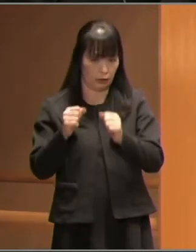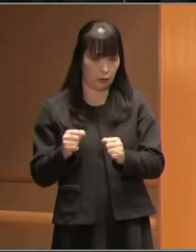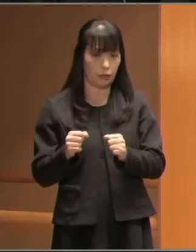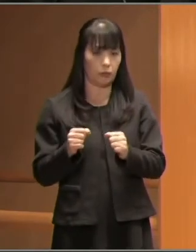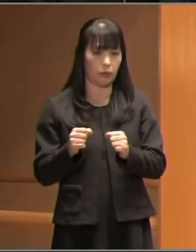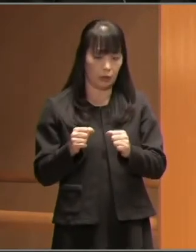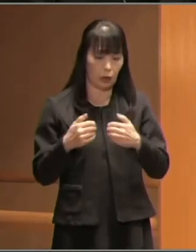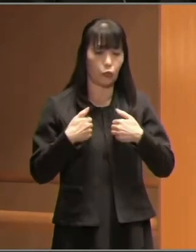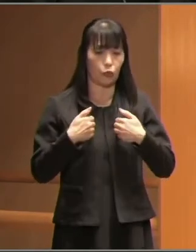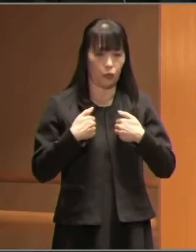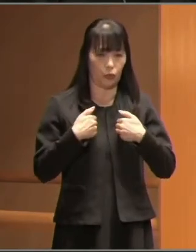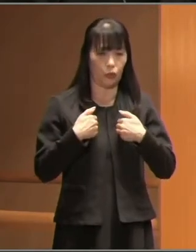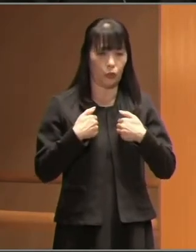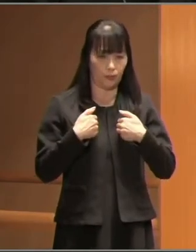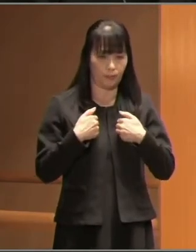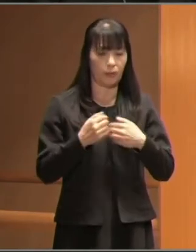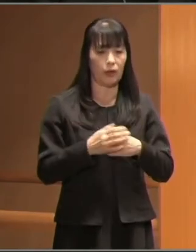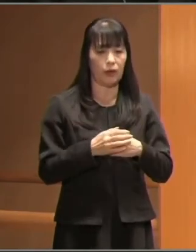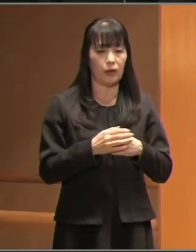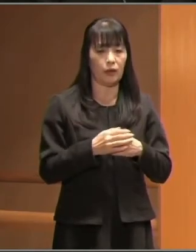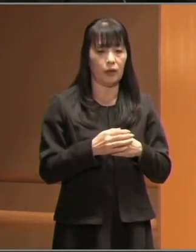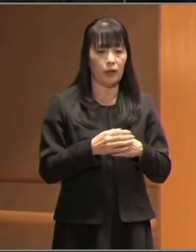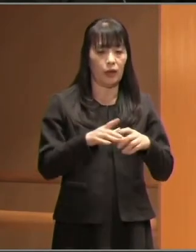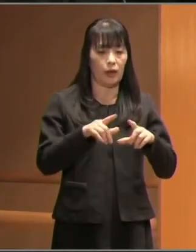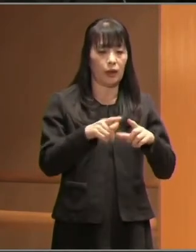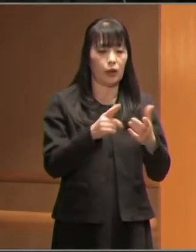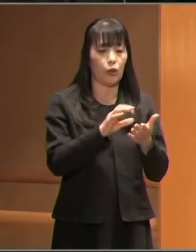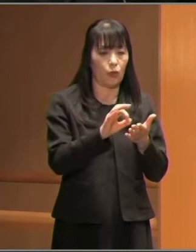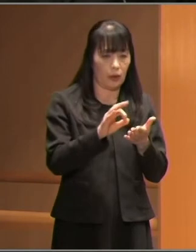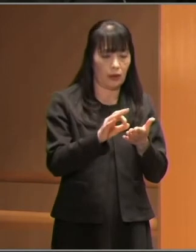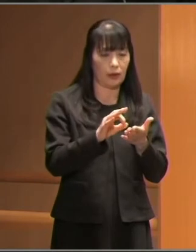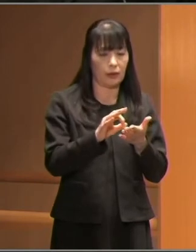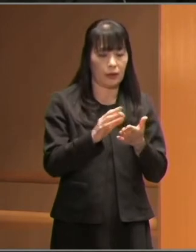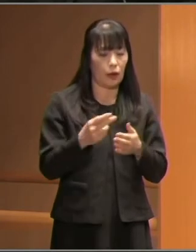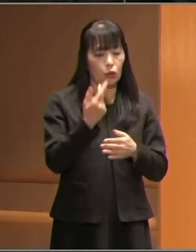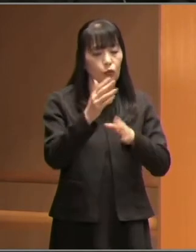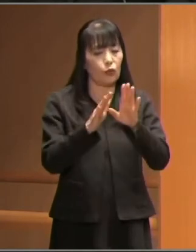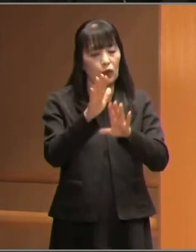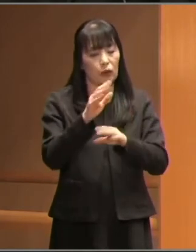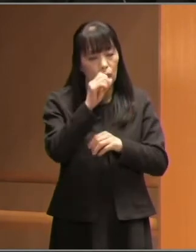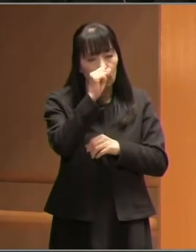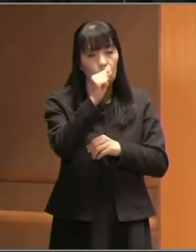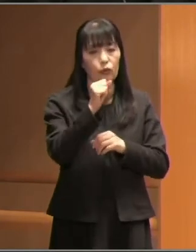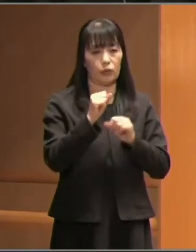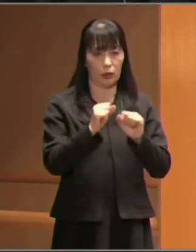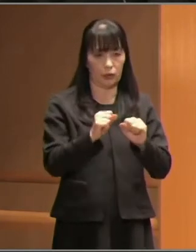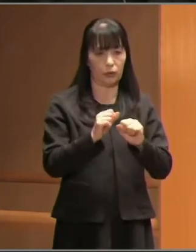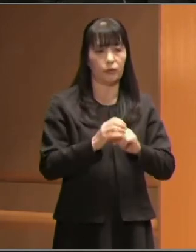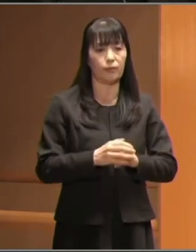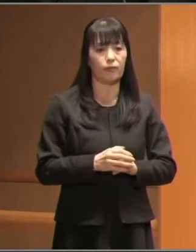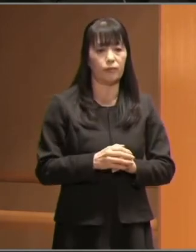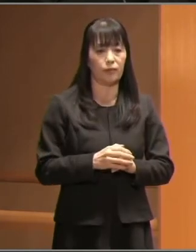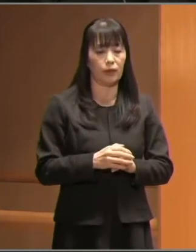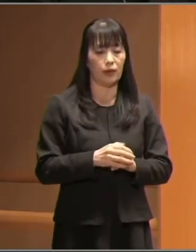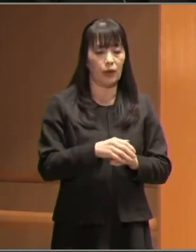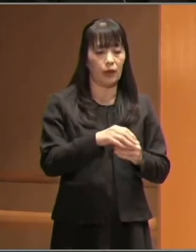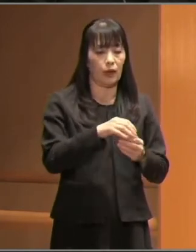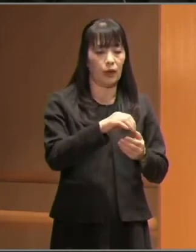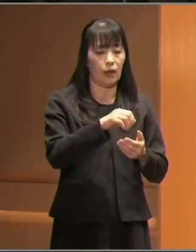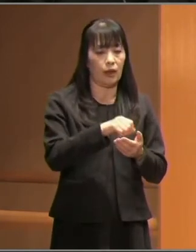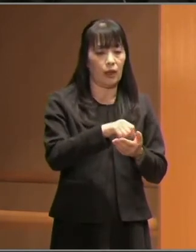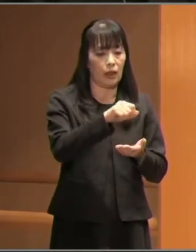well, is very valuable because we have users, and also it expands the emotion of the